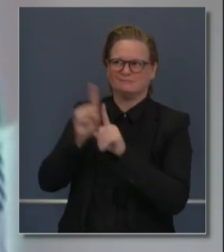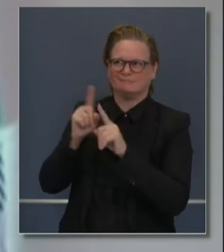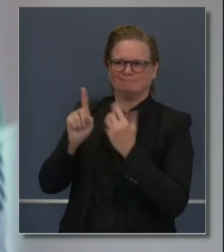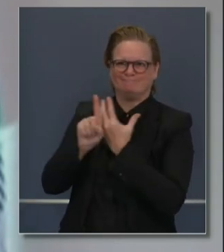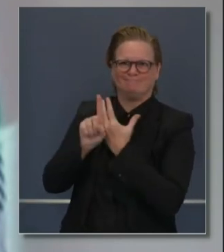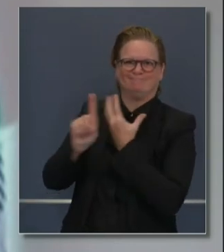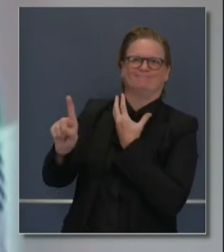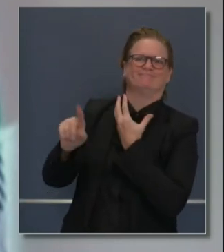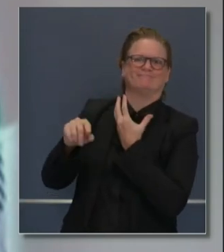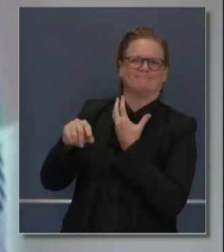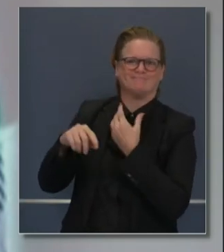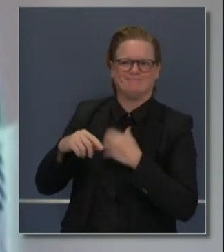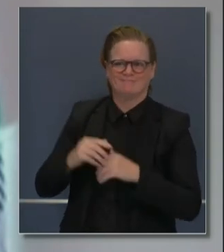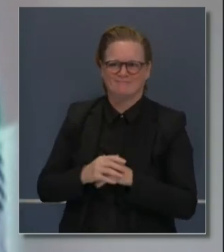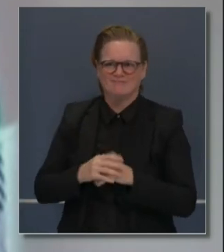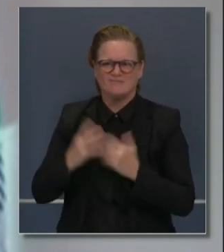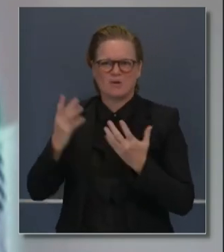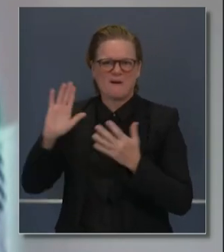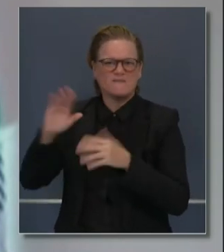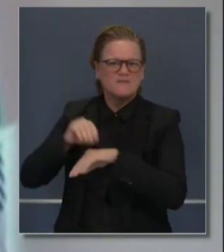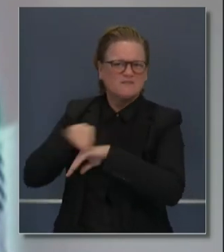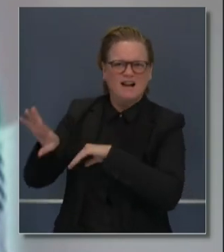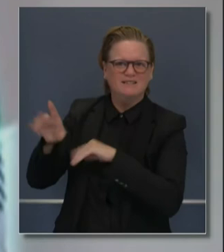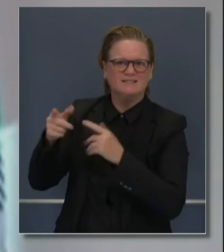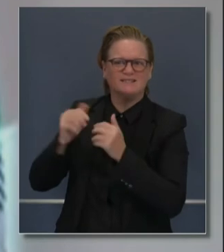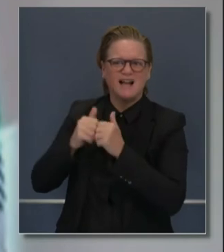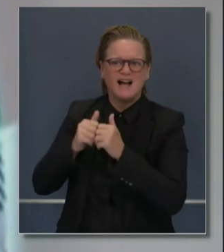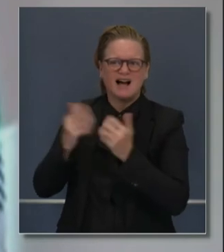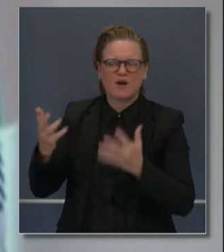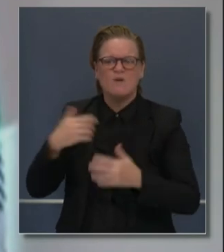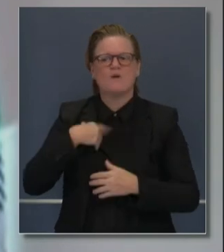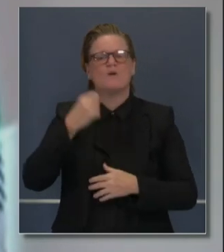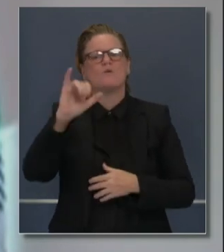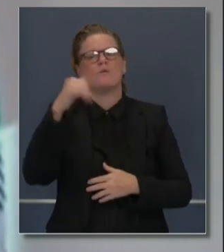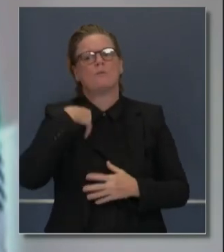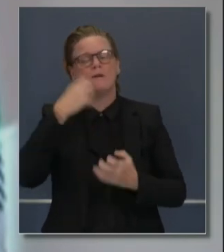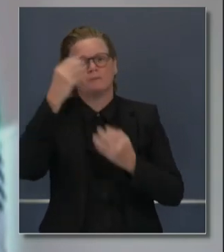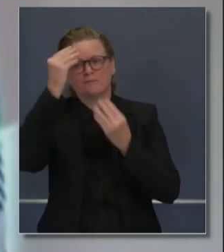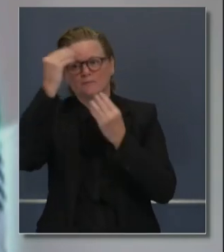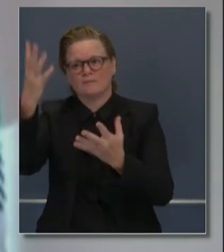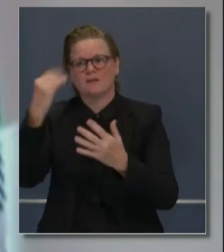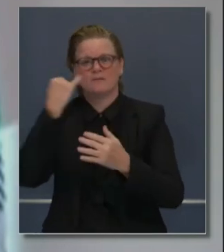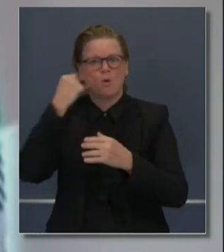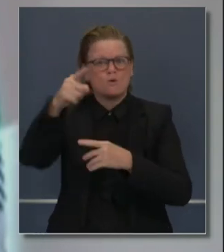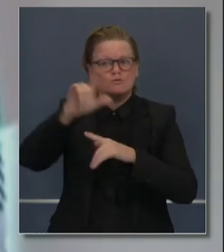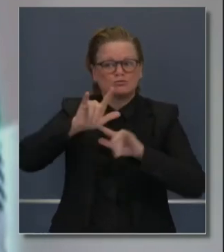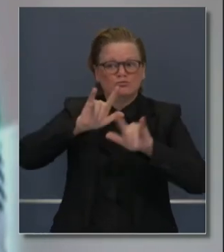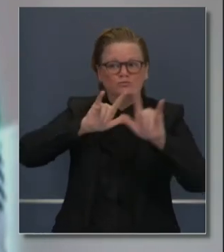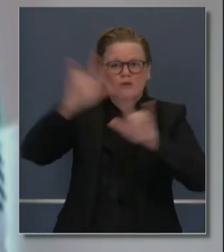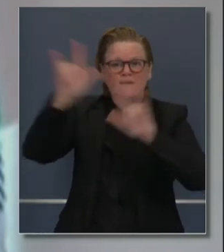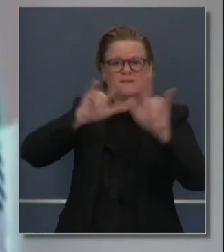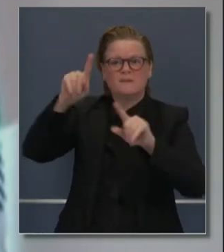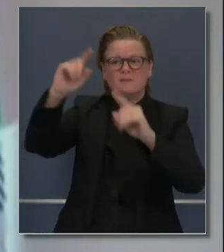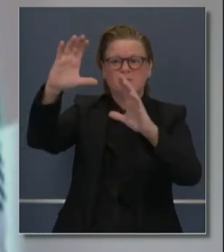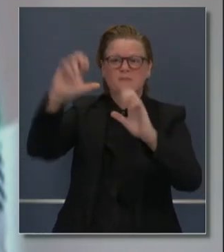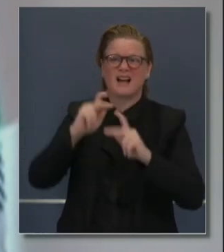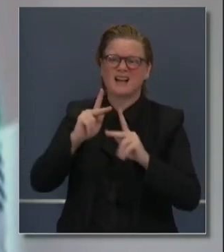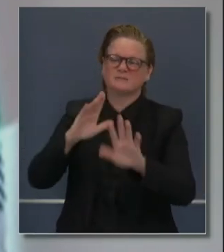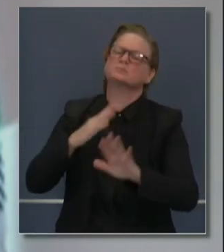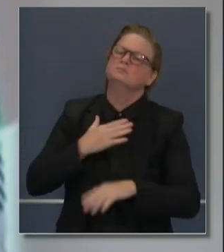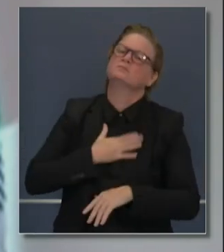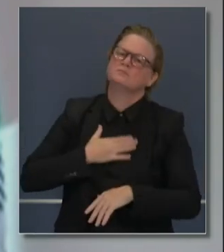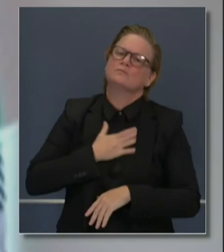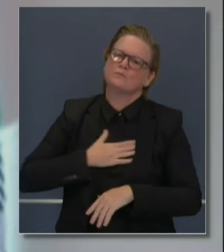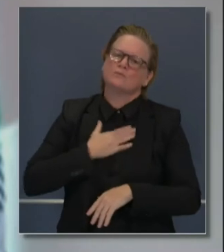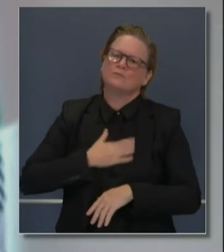coming back. If they did end up traveling, that they take this seriously, that they look at the quarantine guidance, really asking them to take the